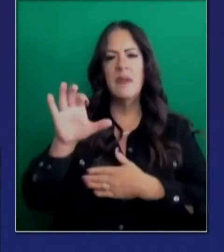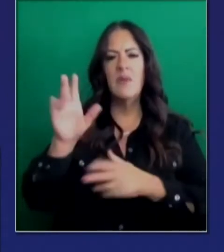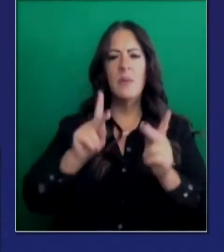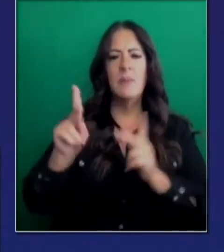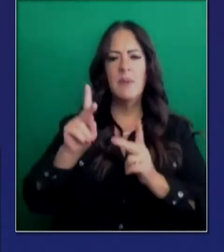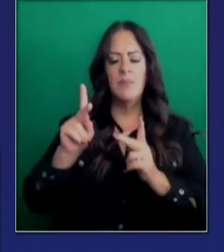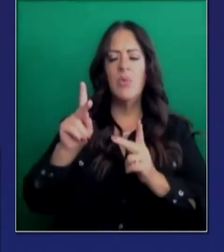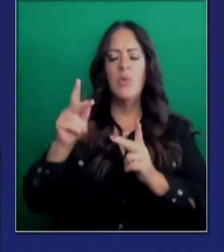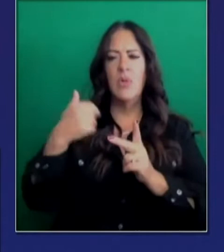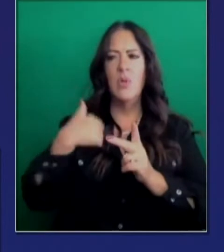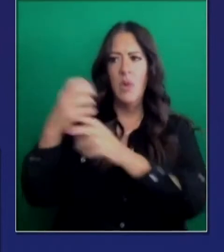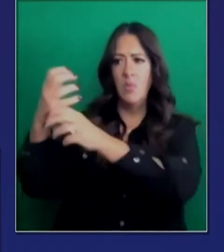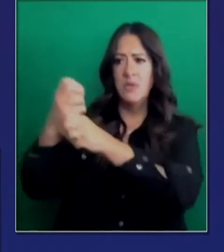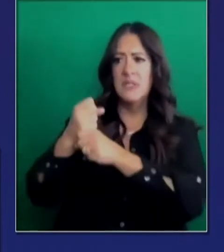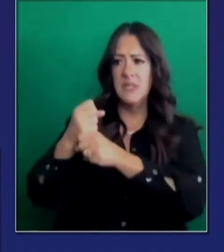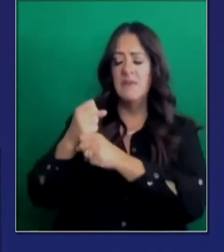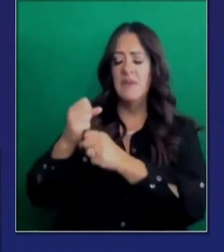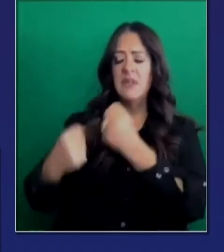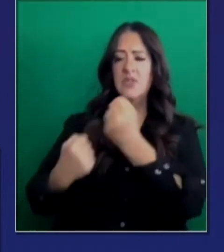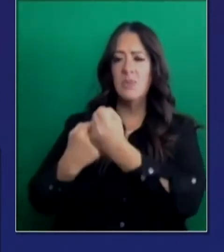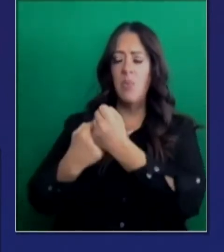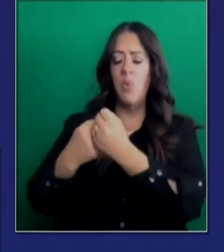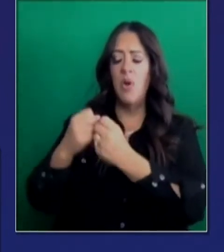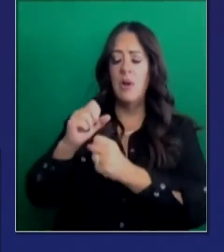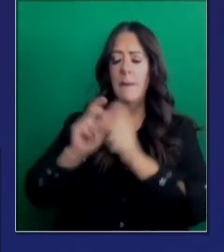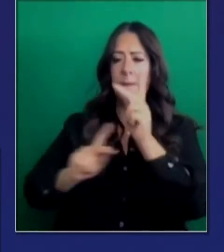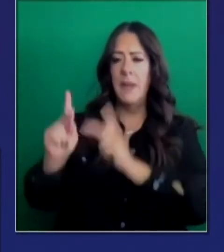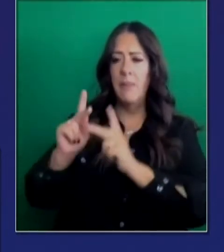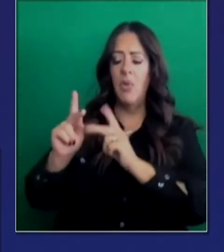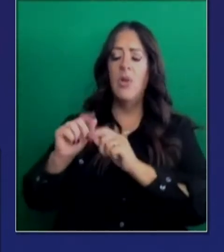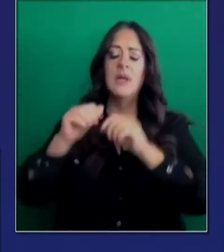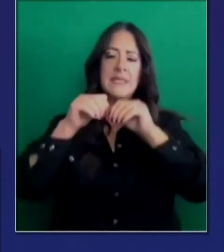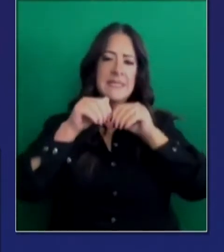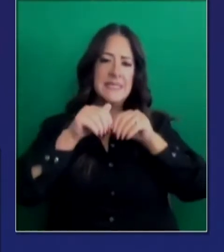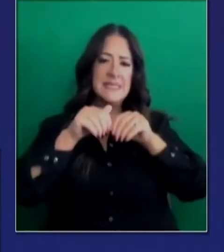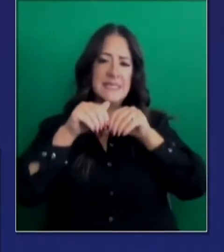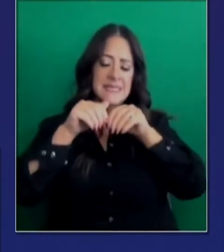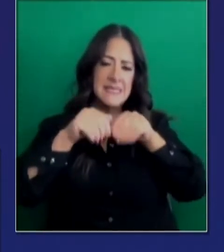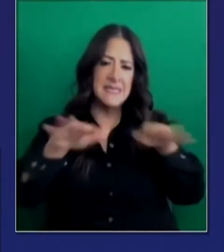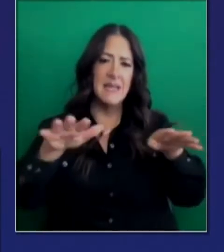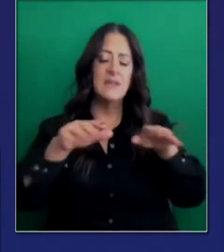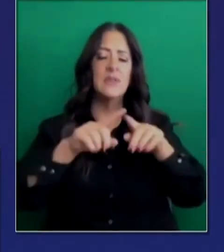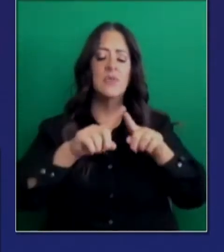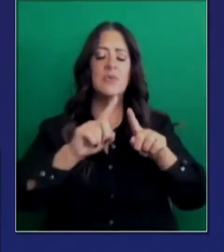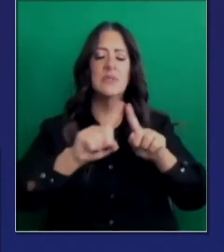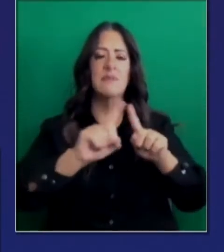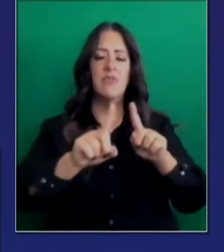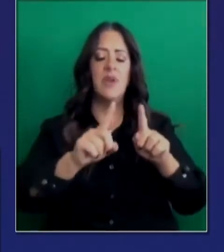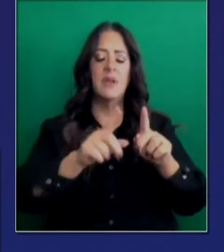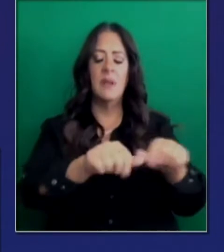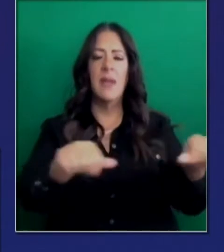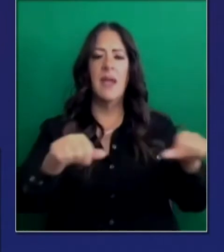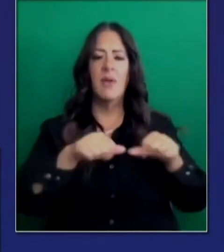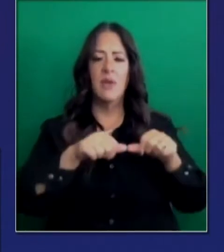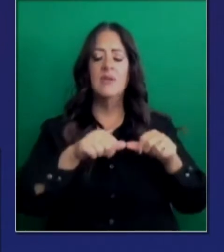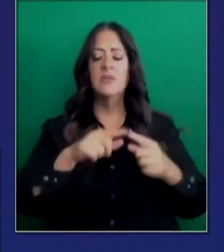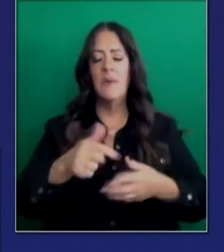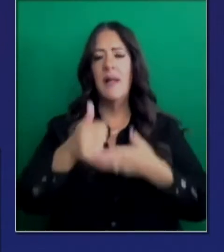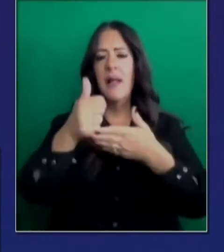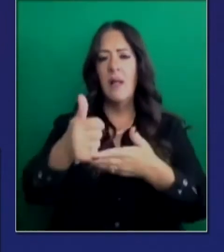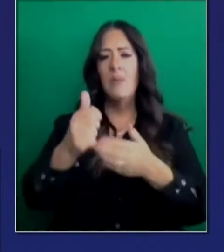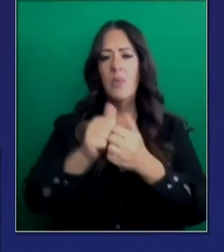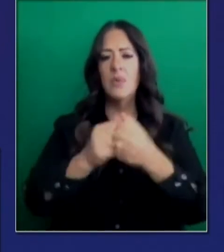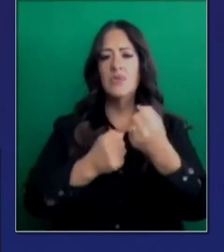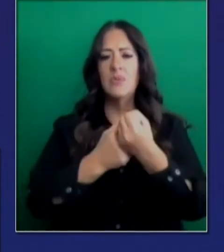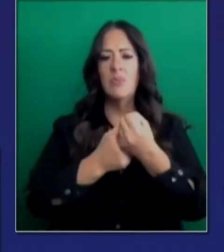of support that we're providing, the most significant now being contract staff. Our emphasis now is on contract